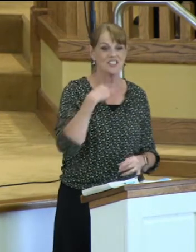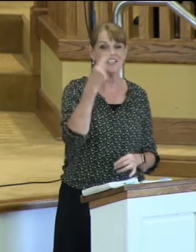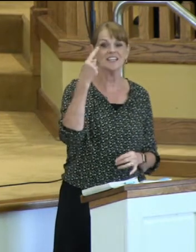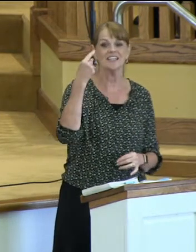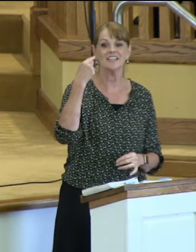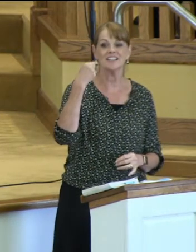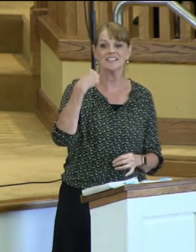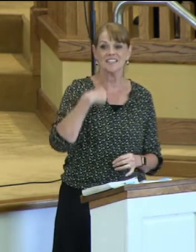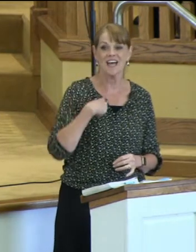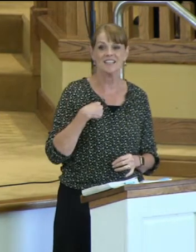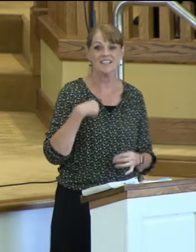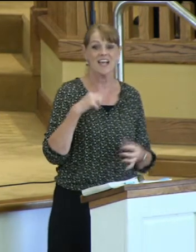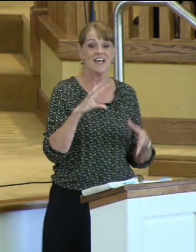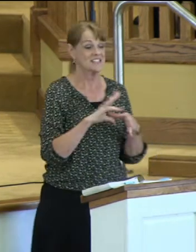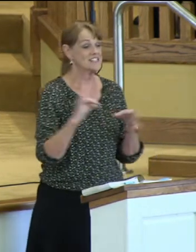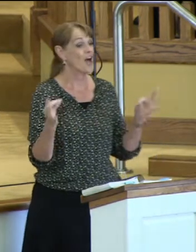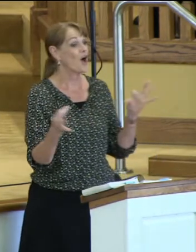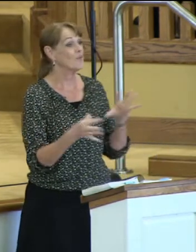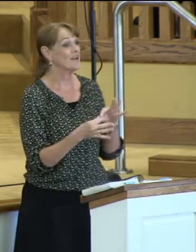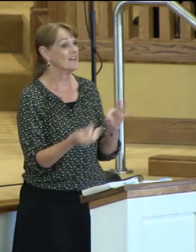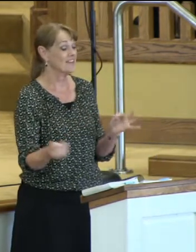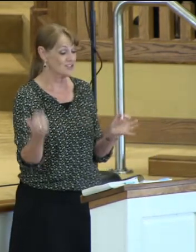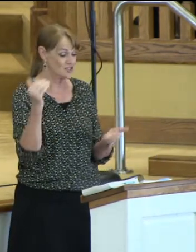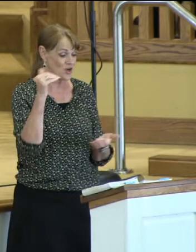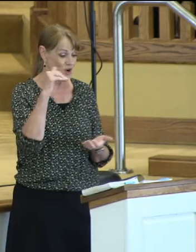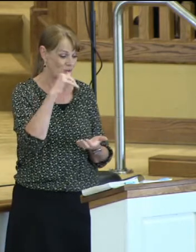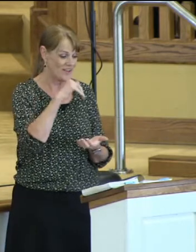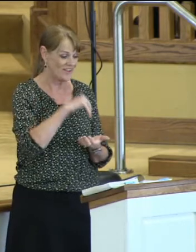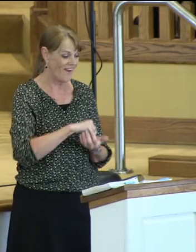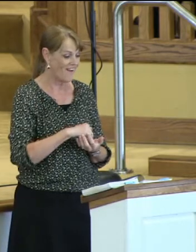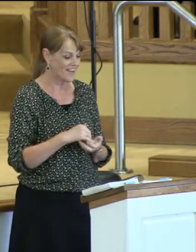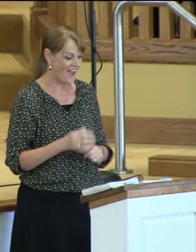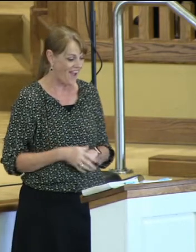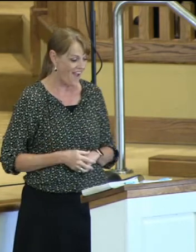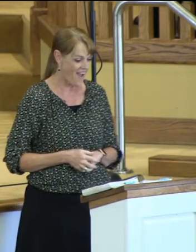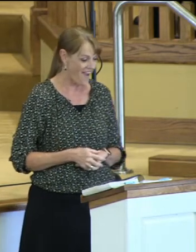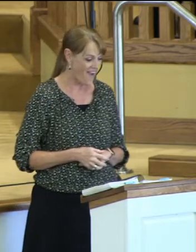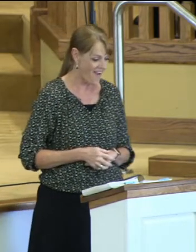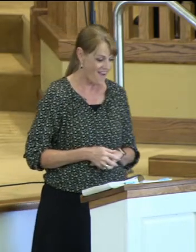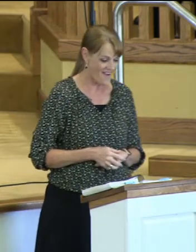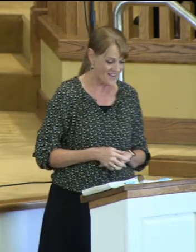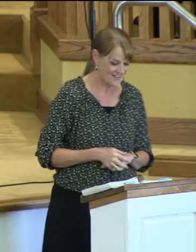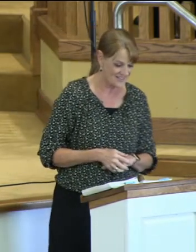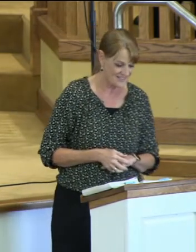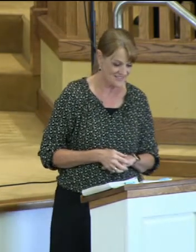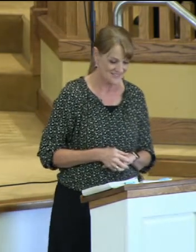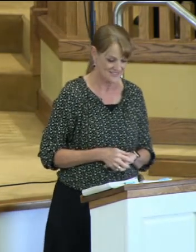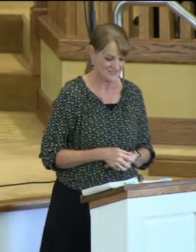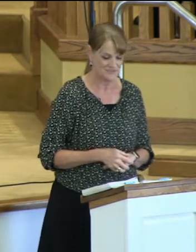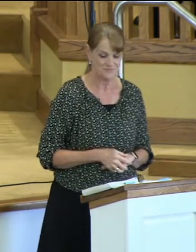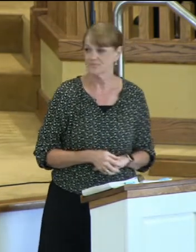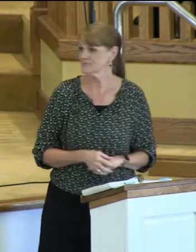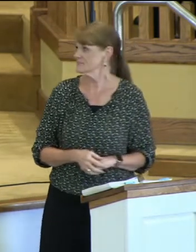of Jesus. Tell me the story again.